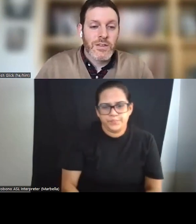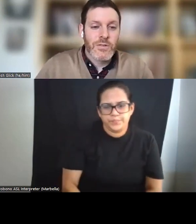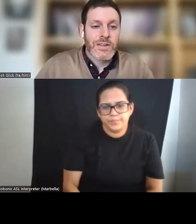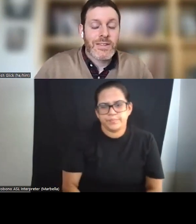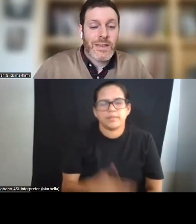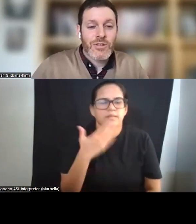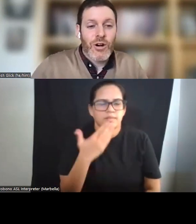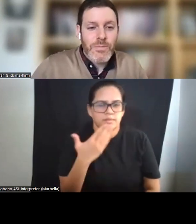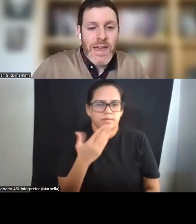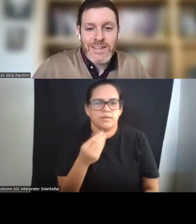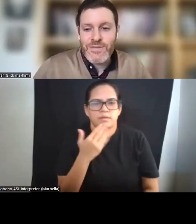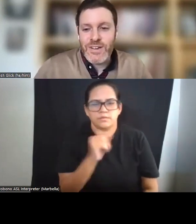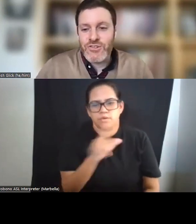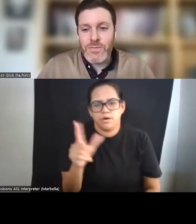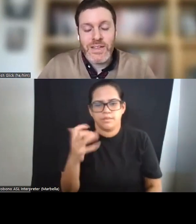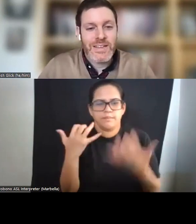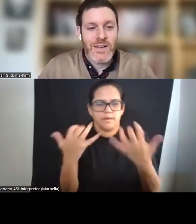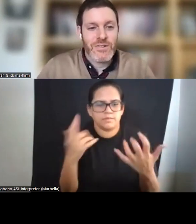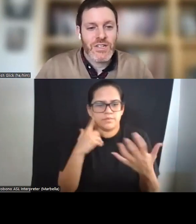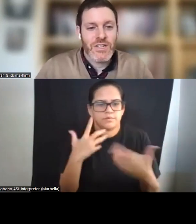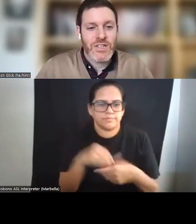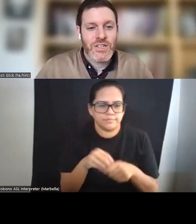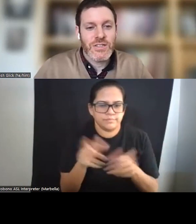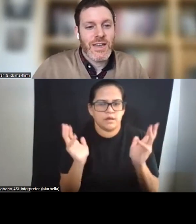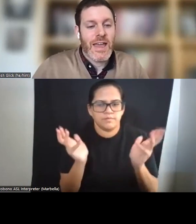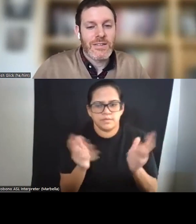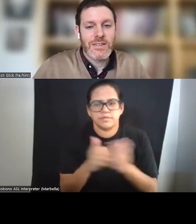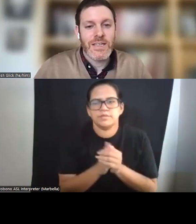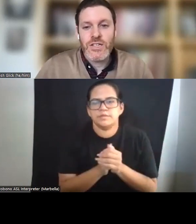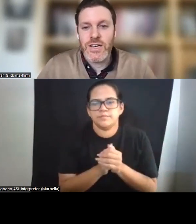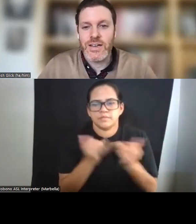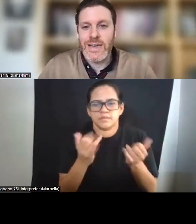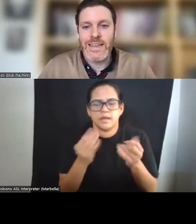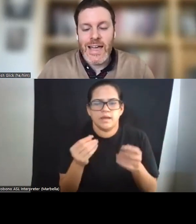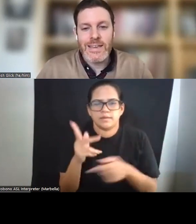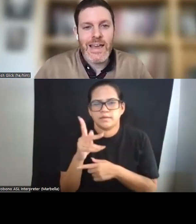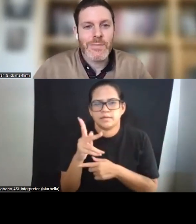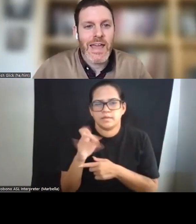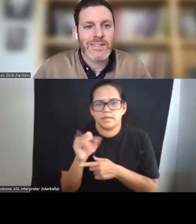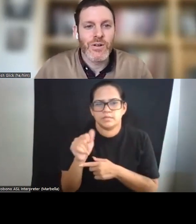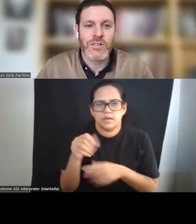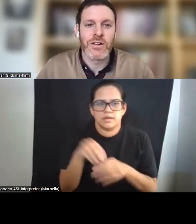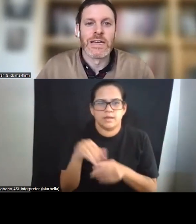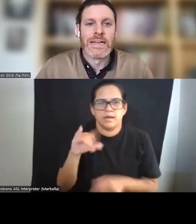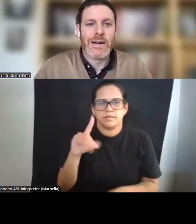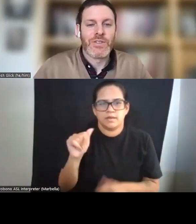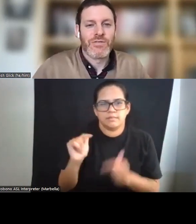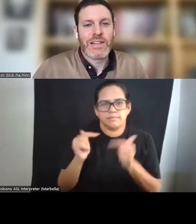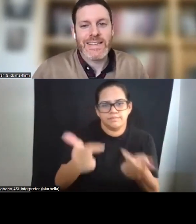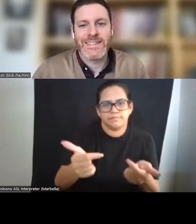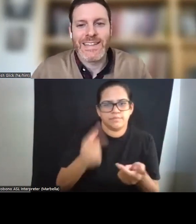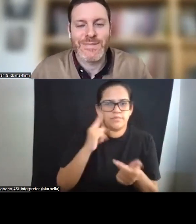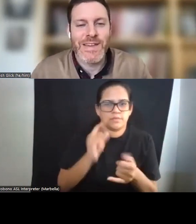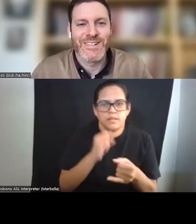And thank you. And thank you to all the panelists for contributing in the conversation today. And to Keisha and the IDA, I'm going to hand it over to you for